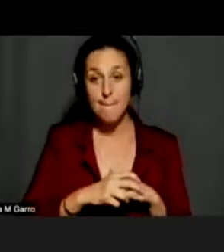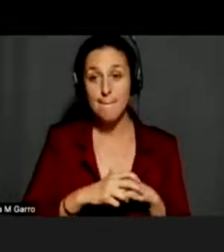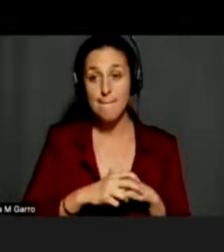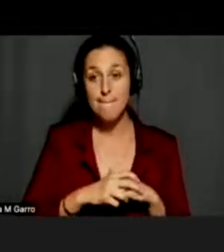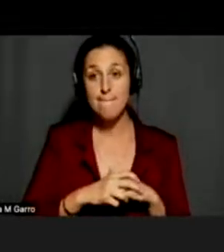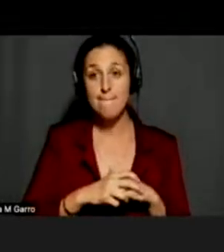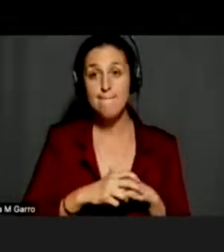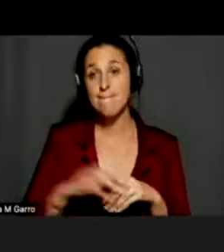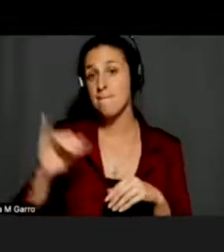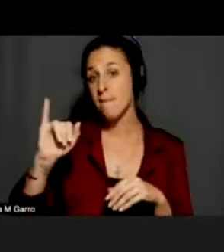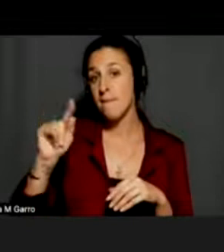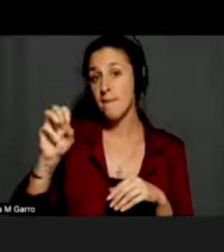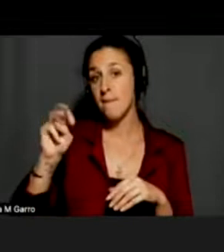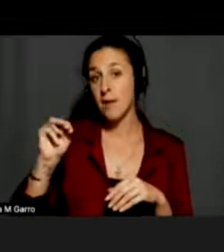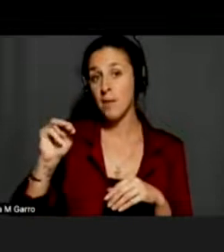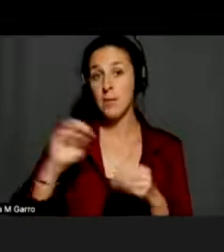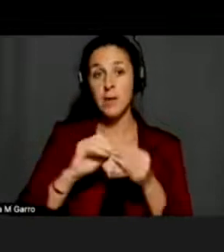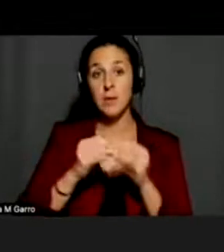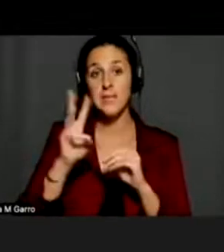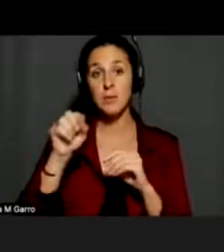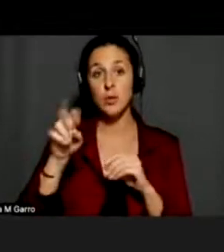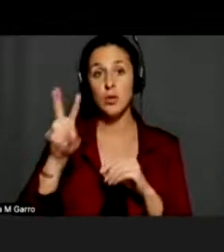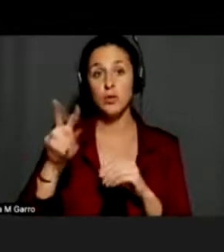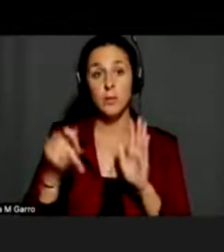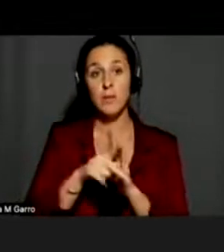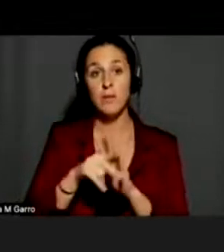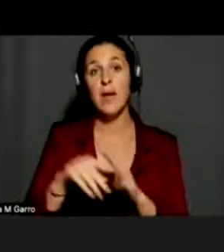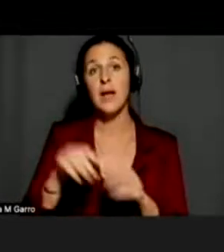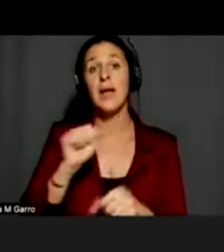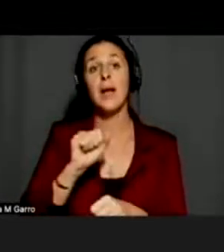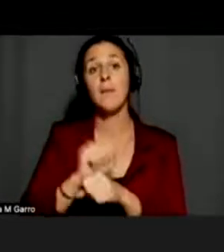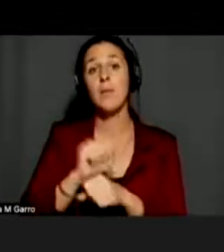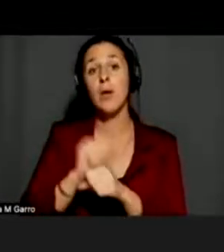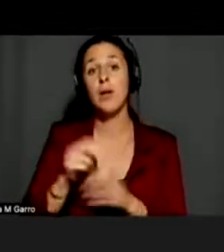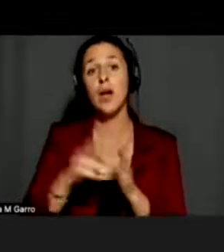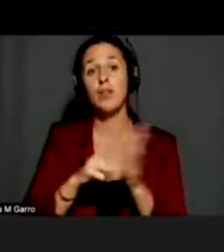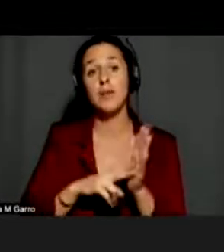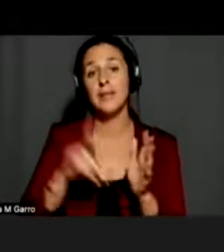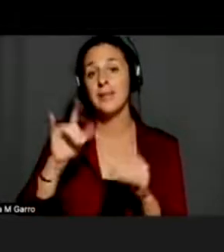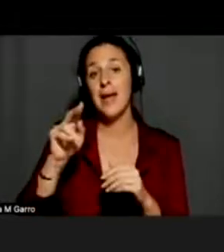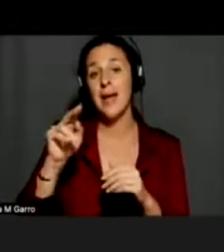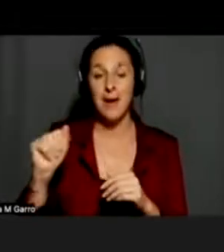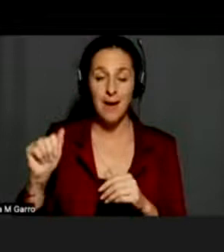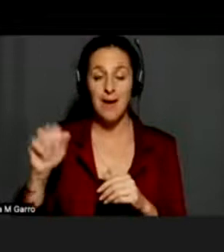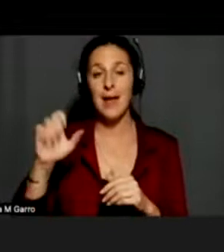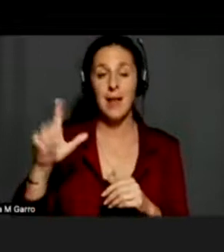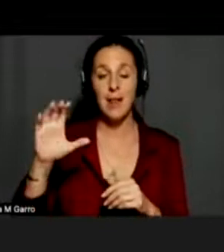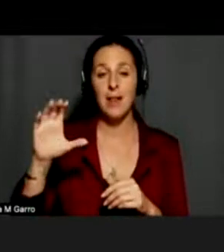to item number 6.2, approval of employment contract for Diana L. Tavares as Assistant Superintendent of Human